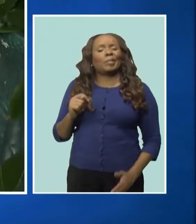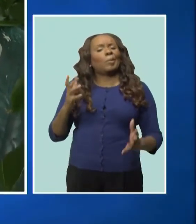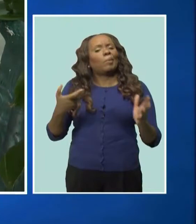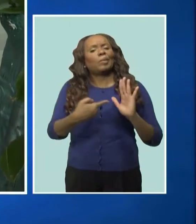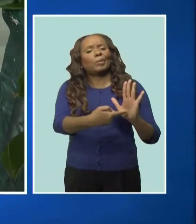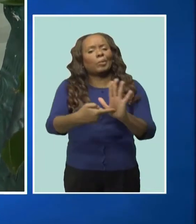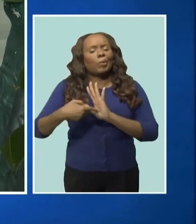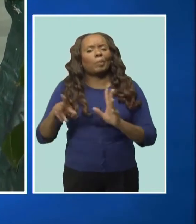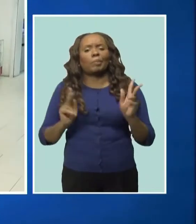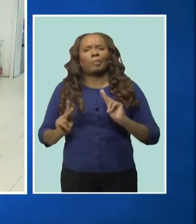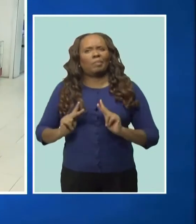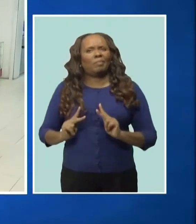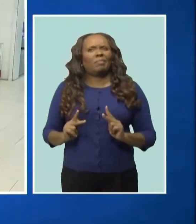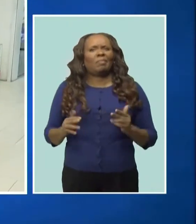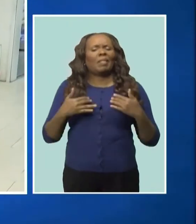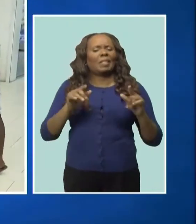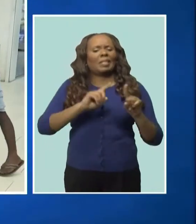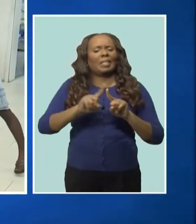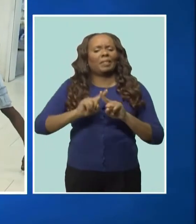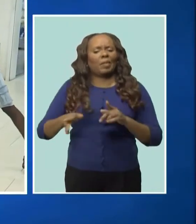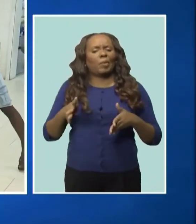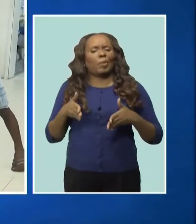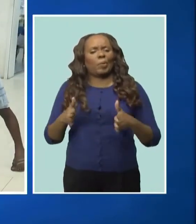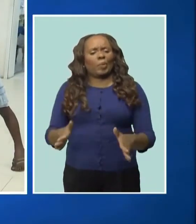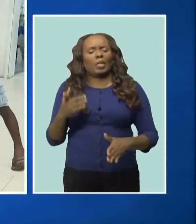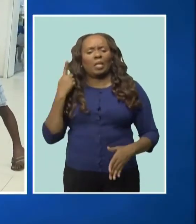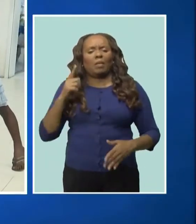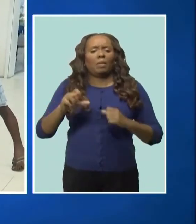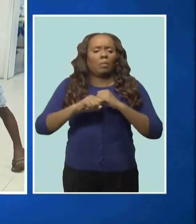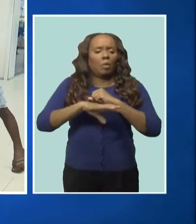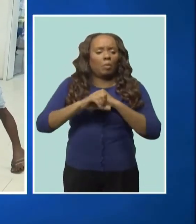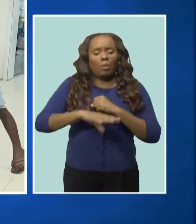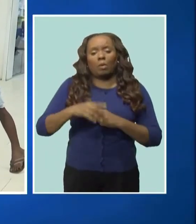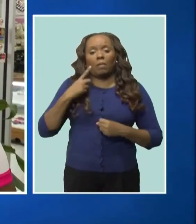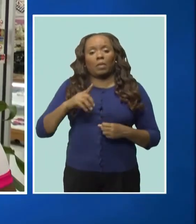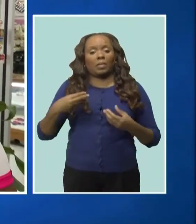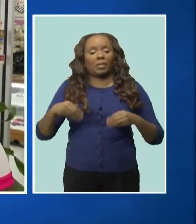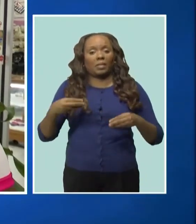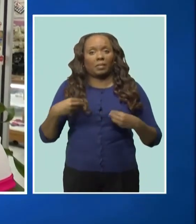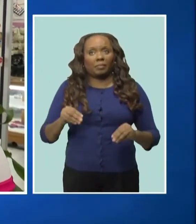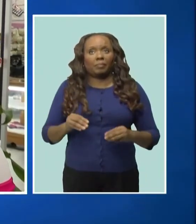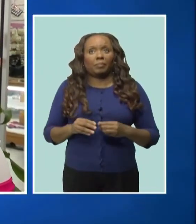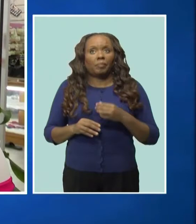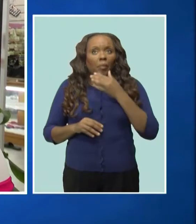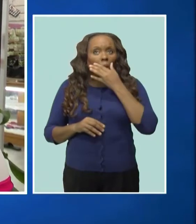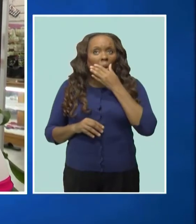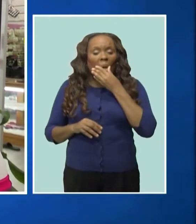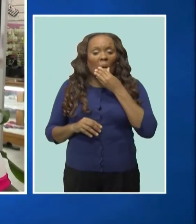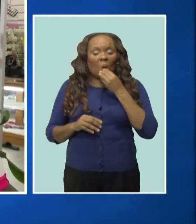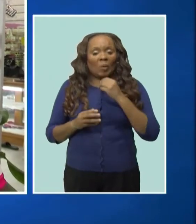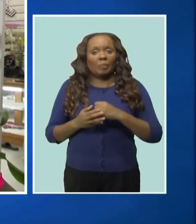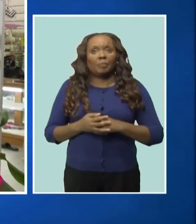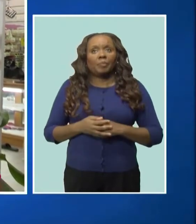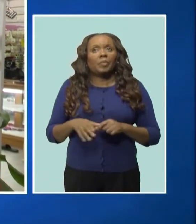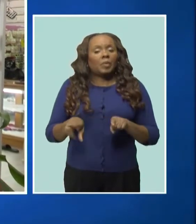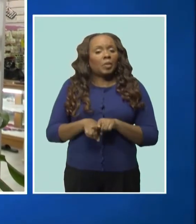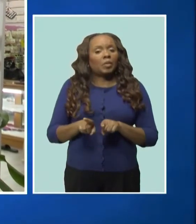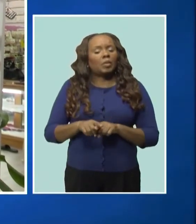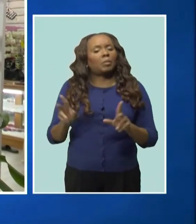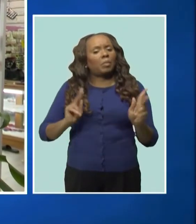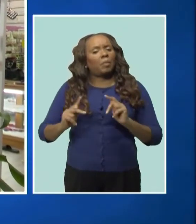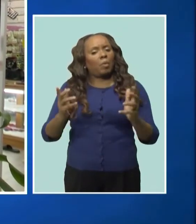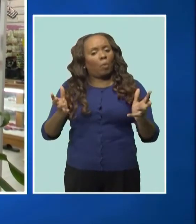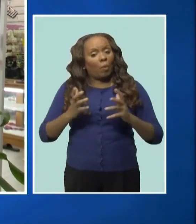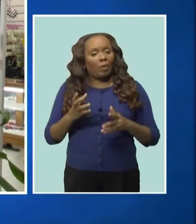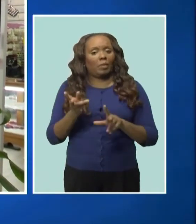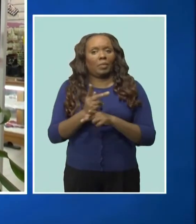entrepreneurs that there are different ways to be able to promote and sell. She also stated that it can show that there is a demand for their products and services.